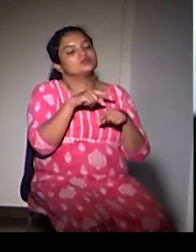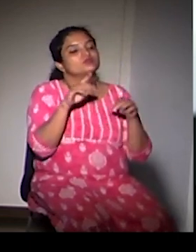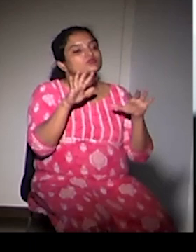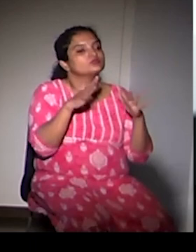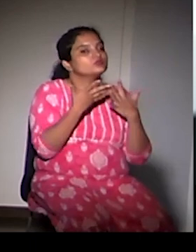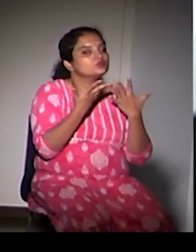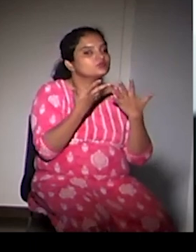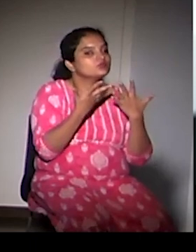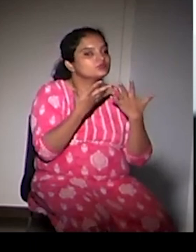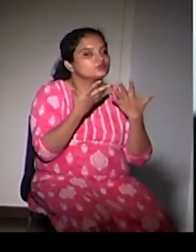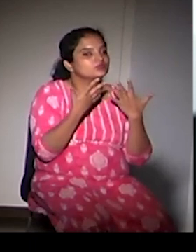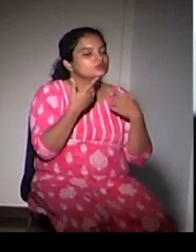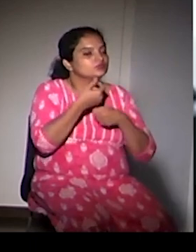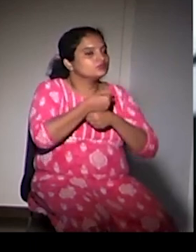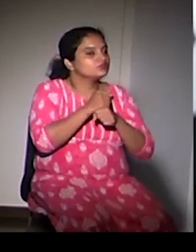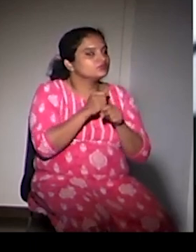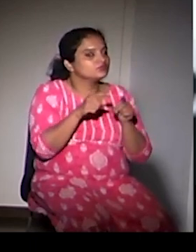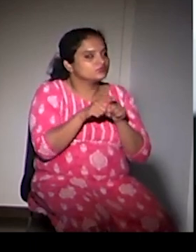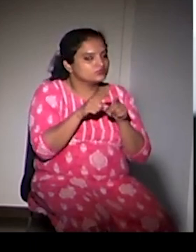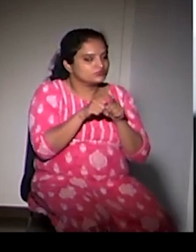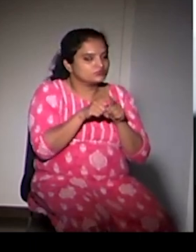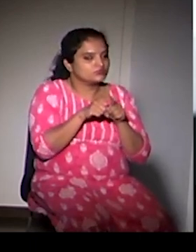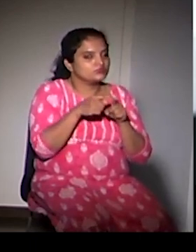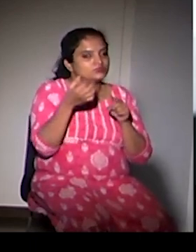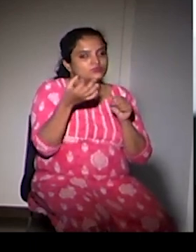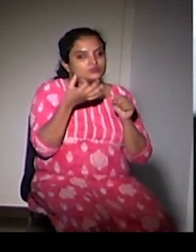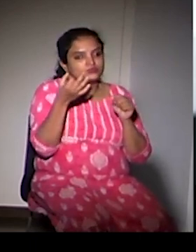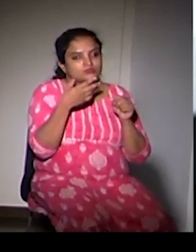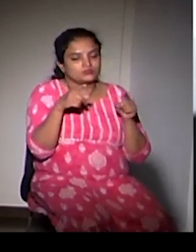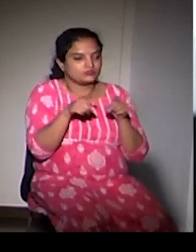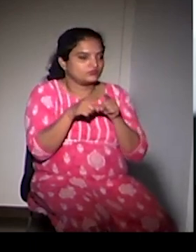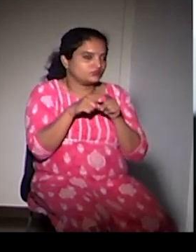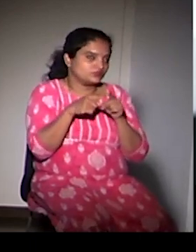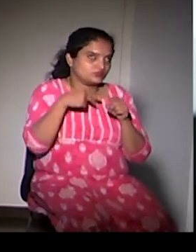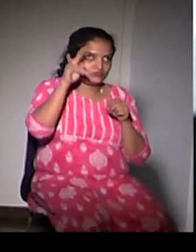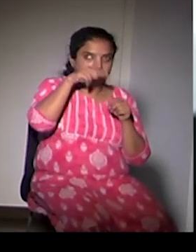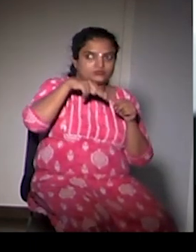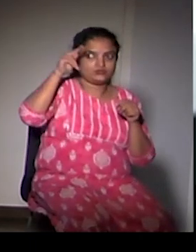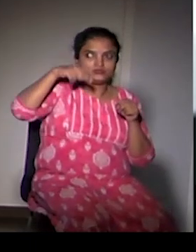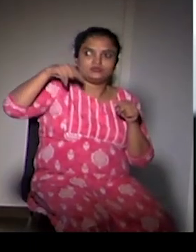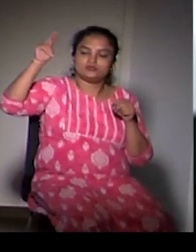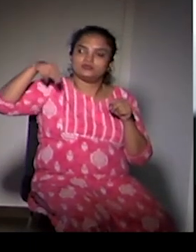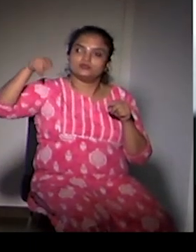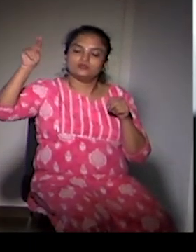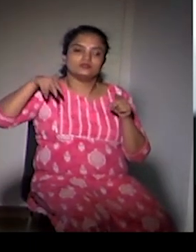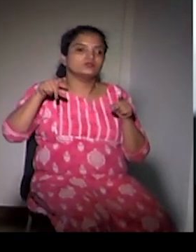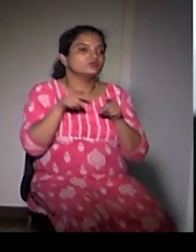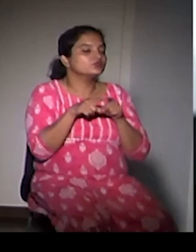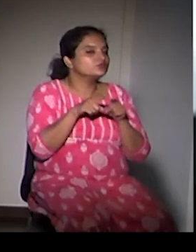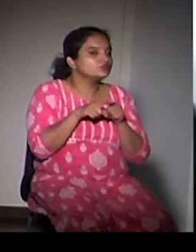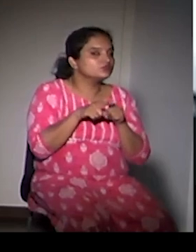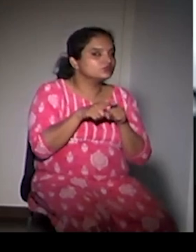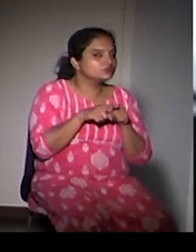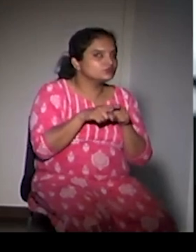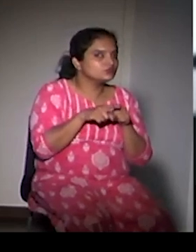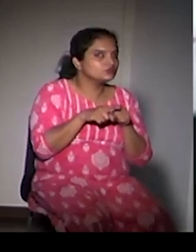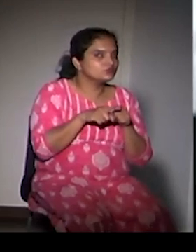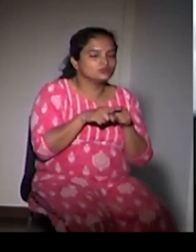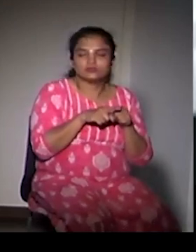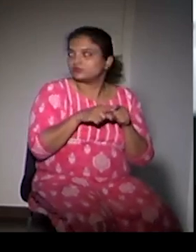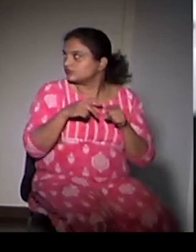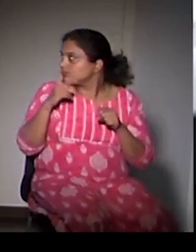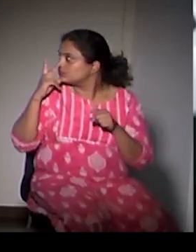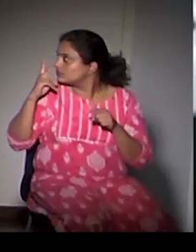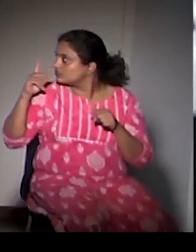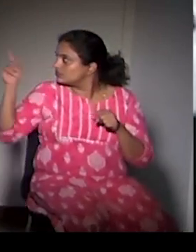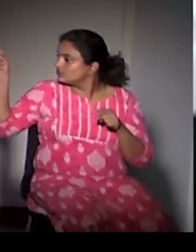panels loosely modelled on Indian miniature painting. And the very charming scenes,